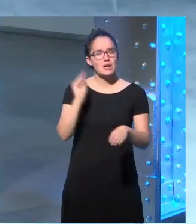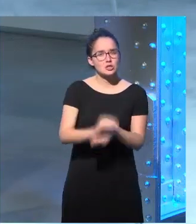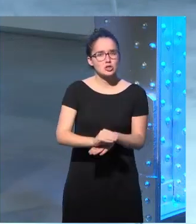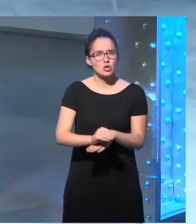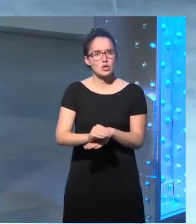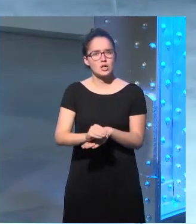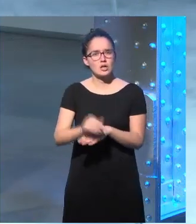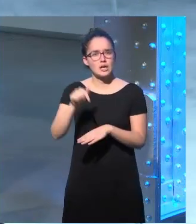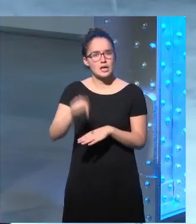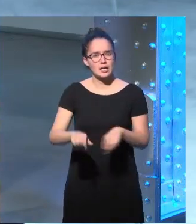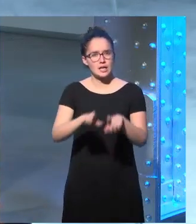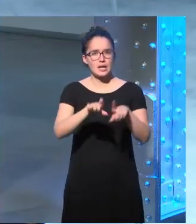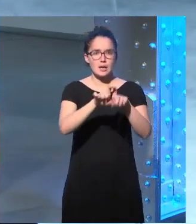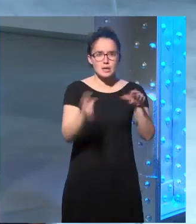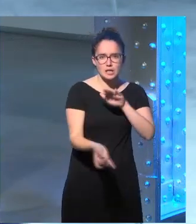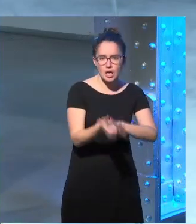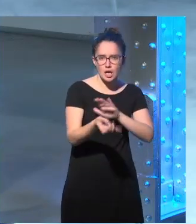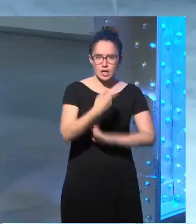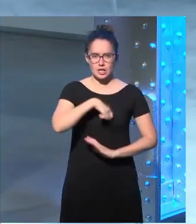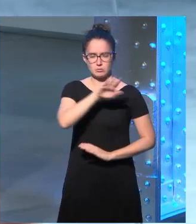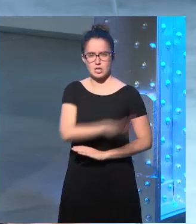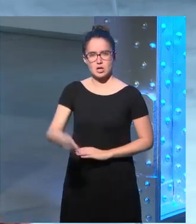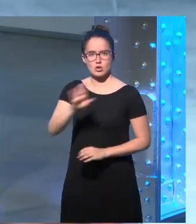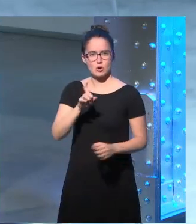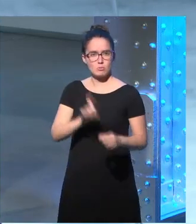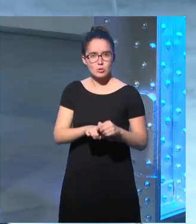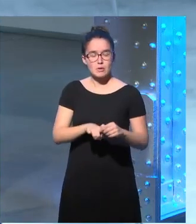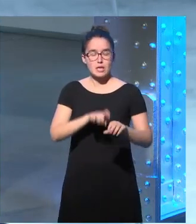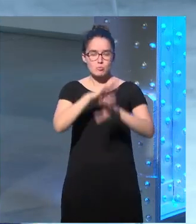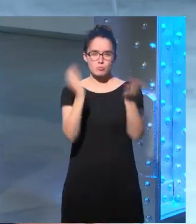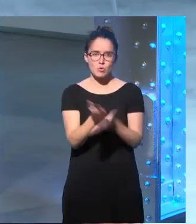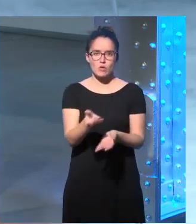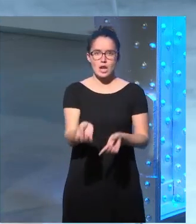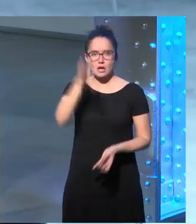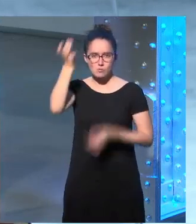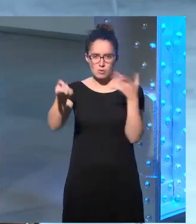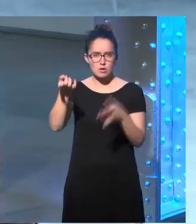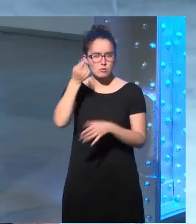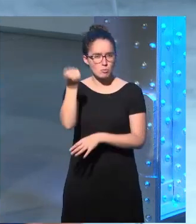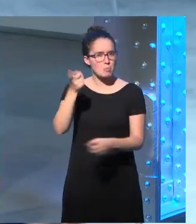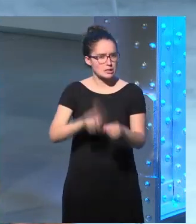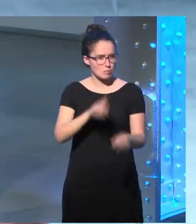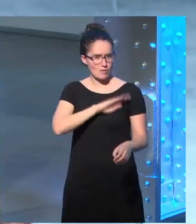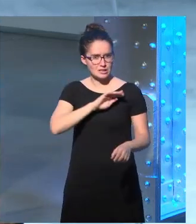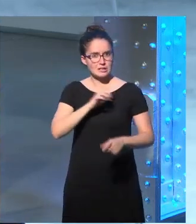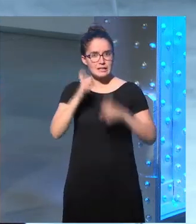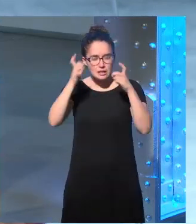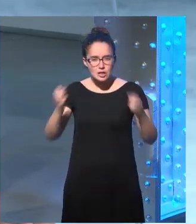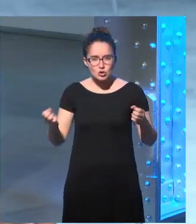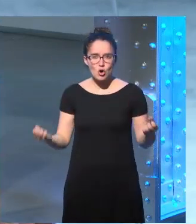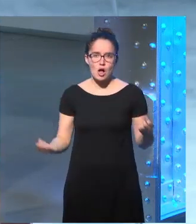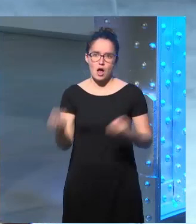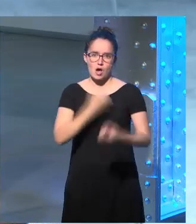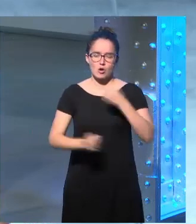I'm also an angel for startups here in Spain, and I deal greatly with the